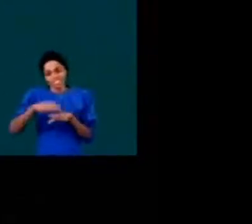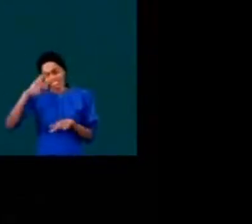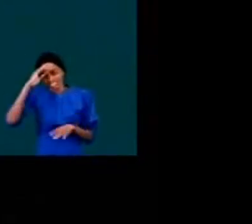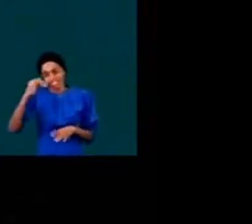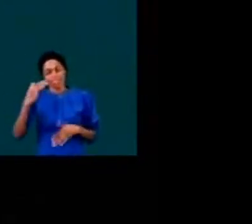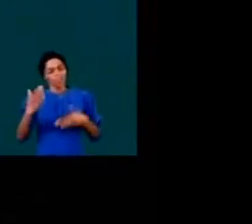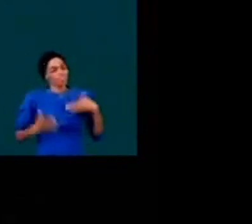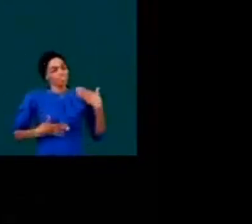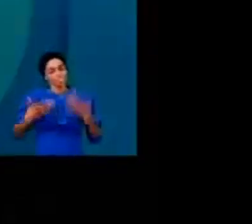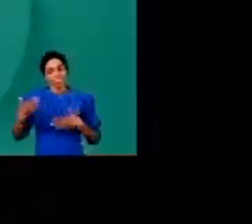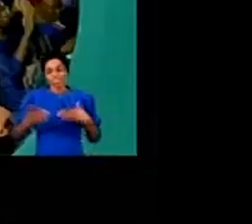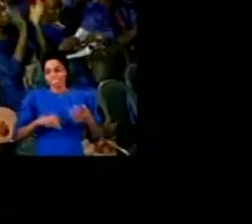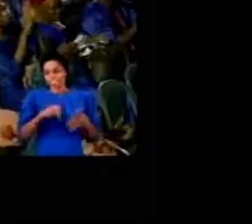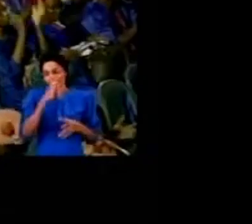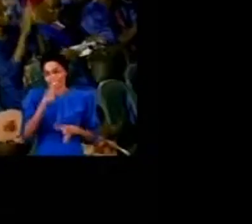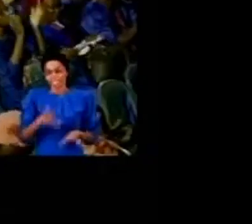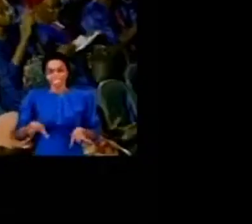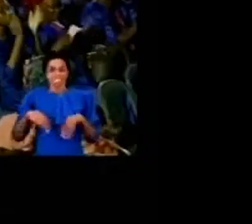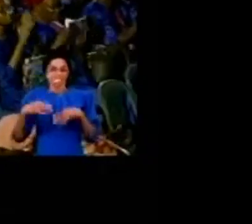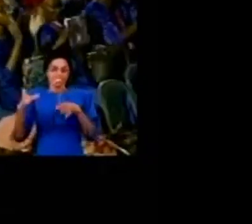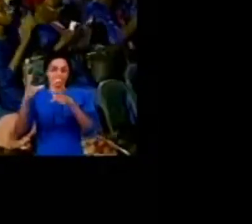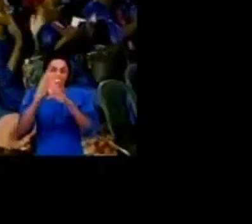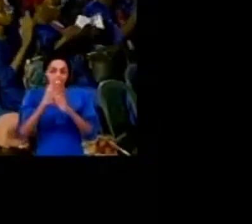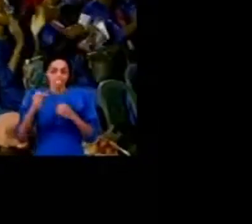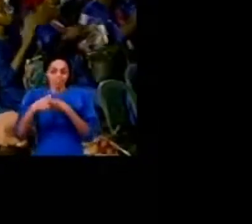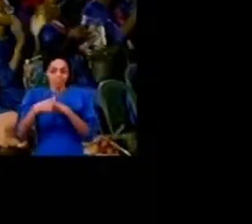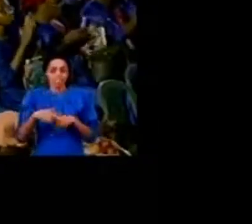clapping, double clapping, double clapping.